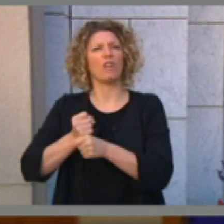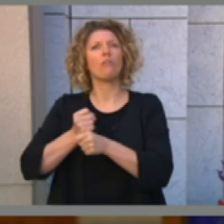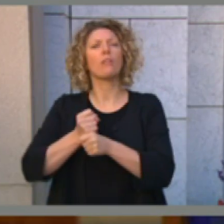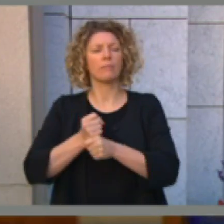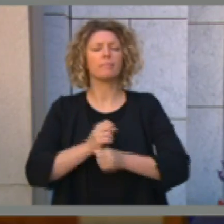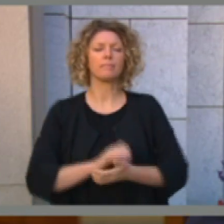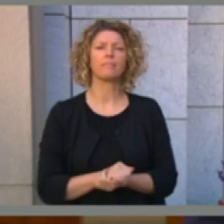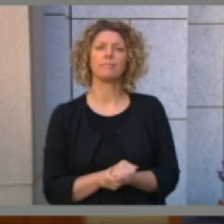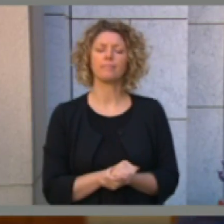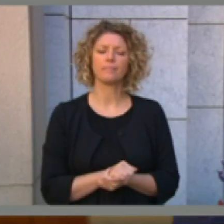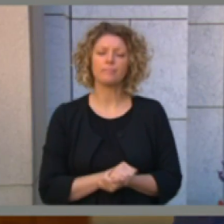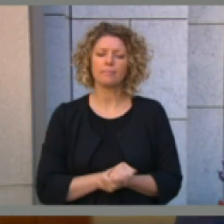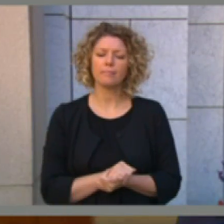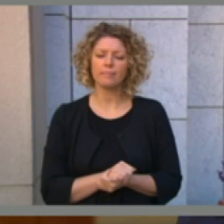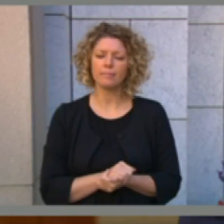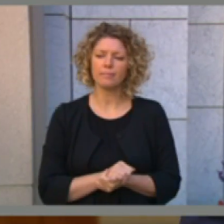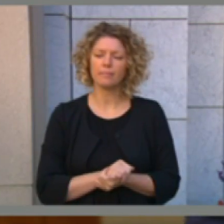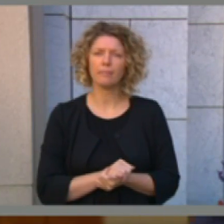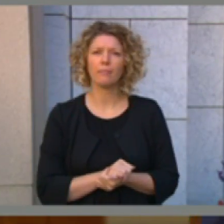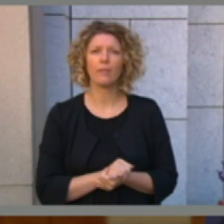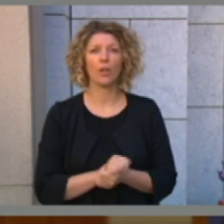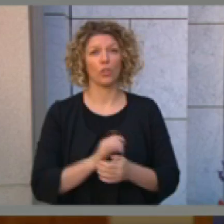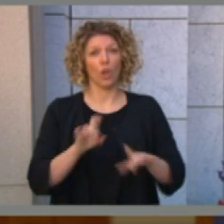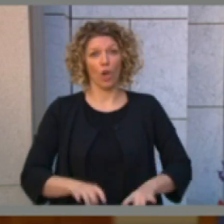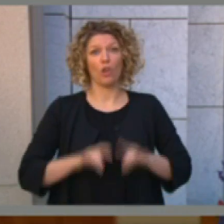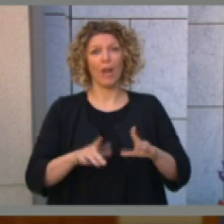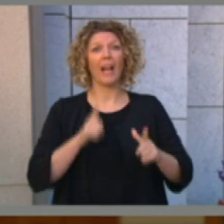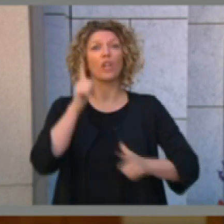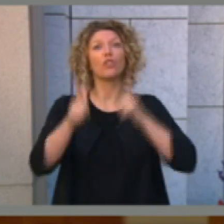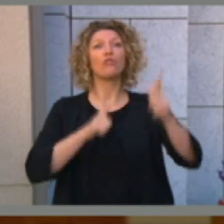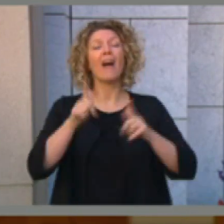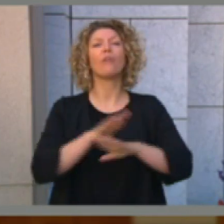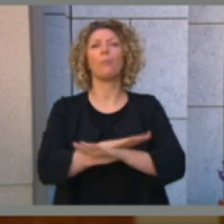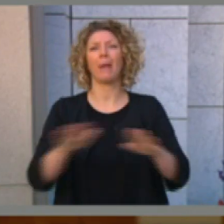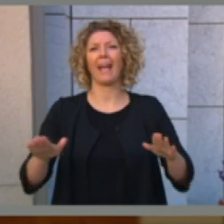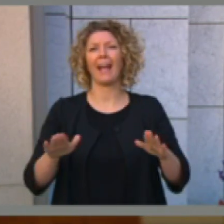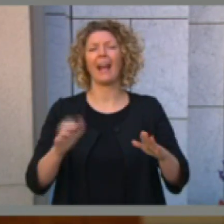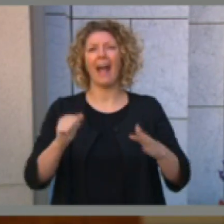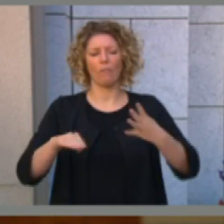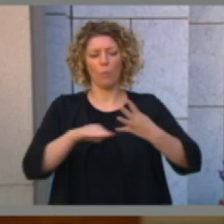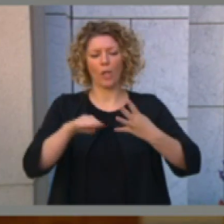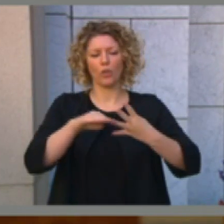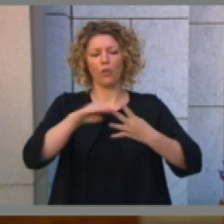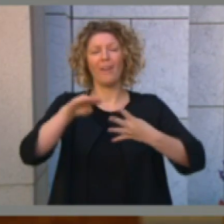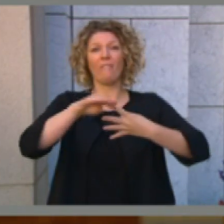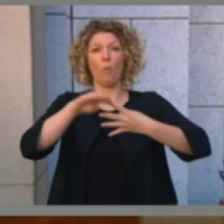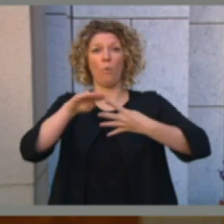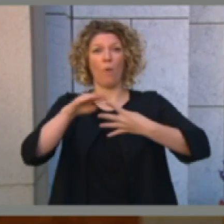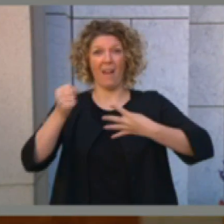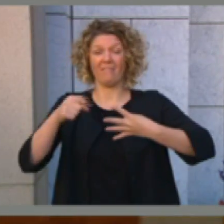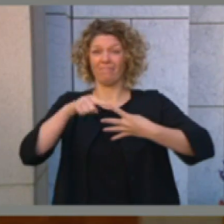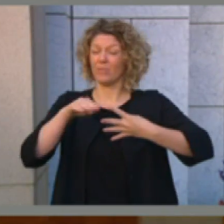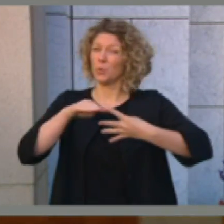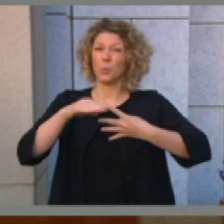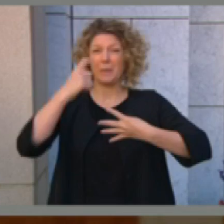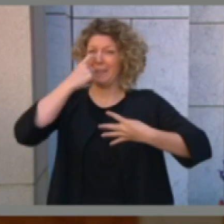we are upgrading the travel ban on Australians to level 4 for the entire world. That is the first time